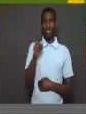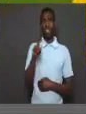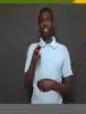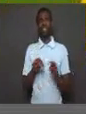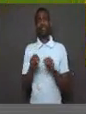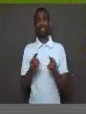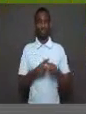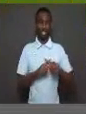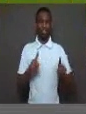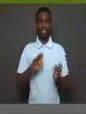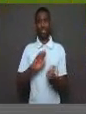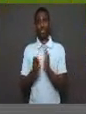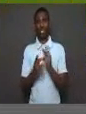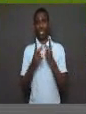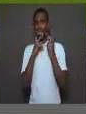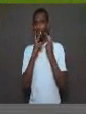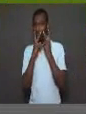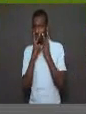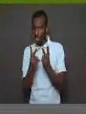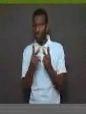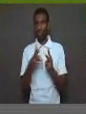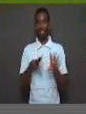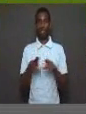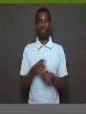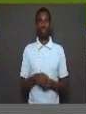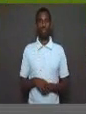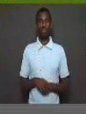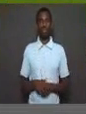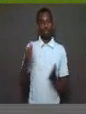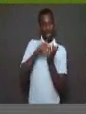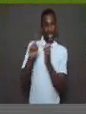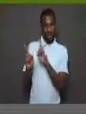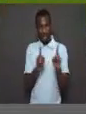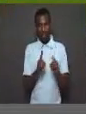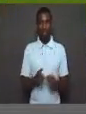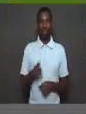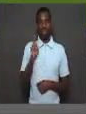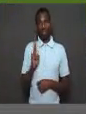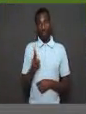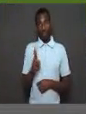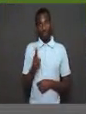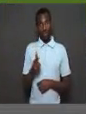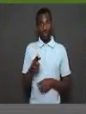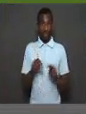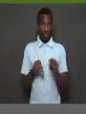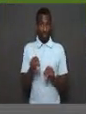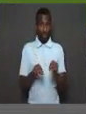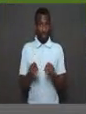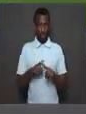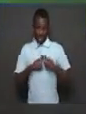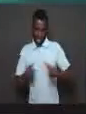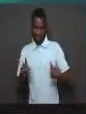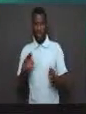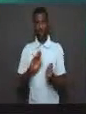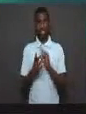differently. They also would have observed the velocities of the motions differently.